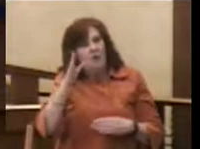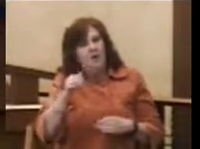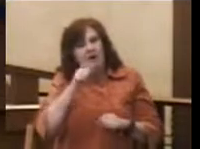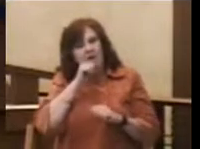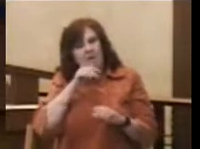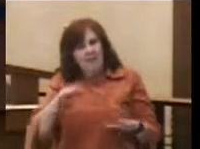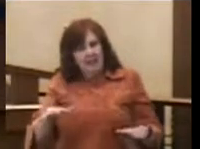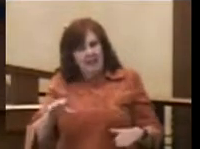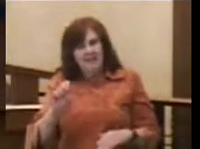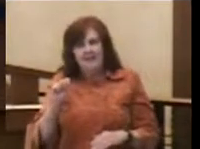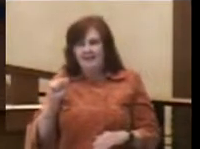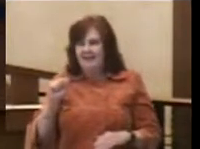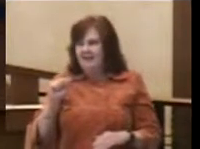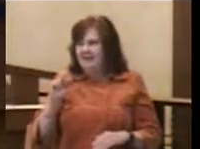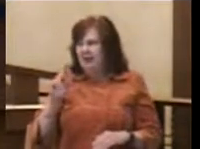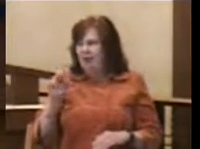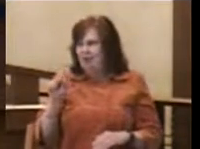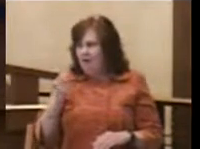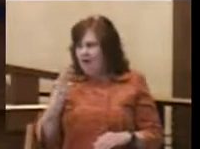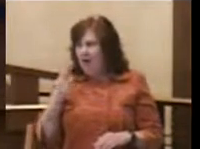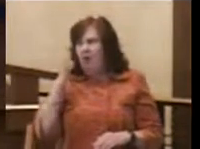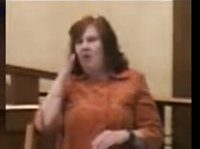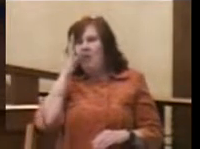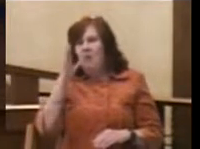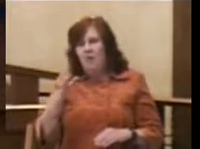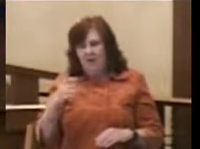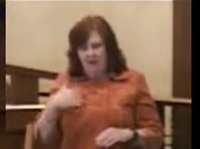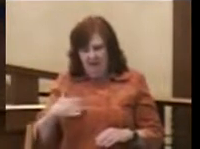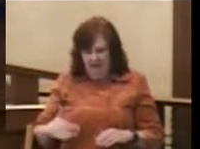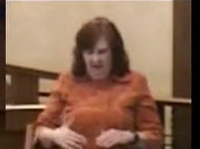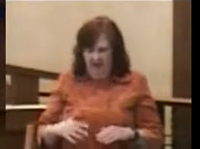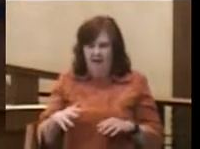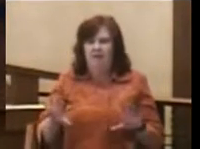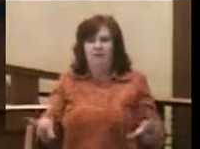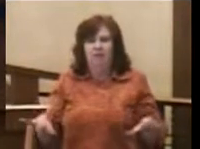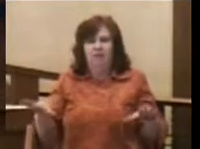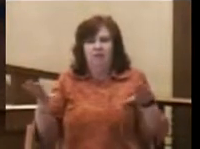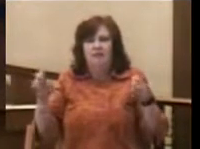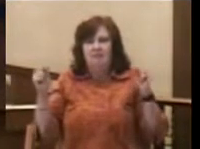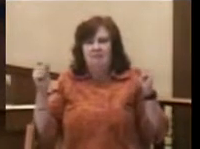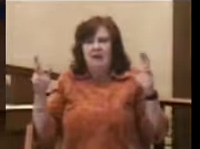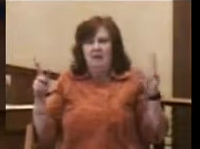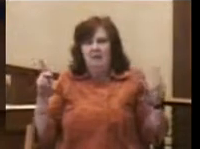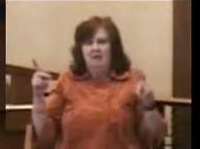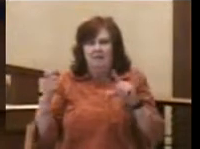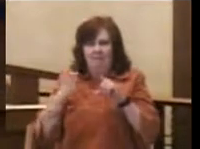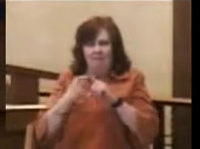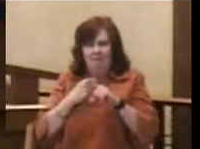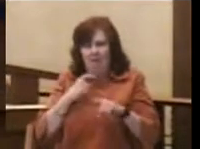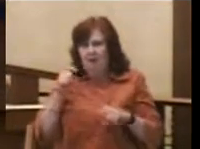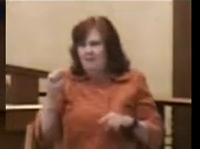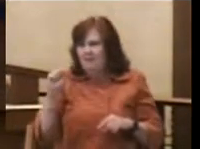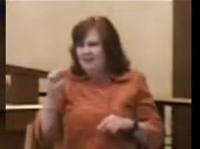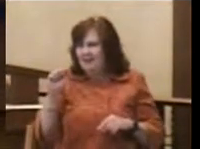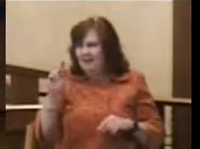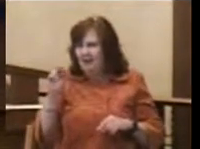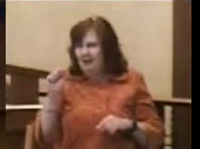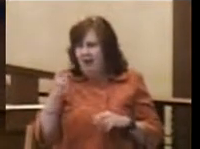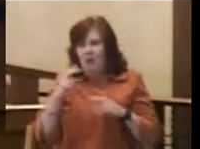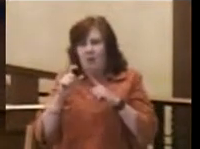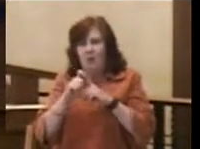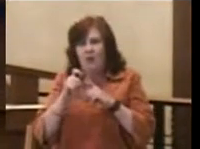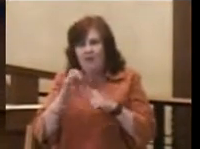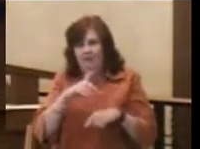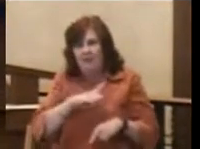bless her, and she shall give rise to nations. Kings of people shall come from her. The word of the Lord.